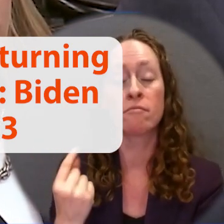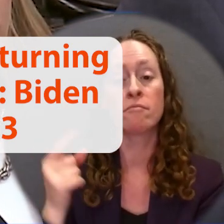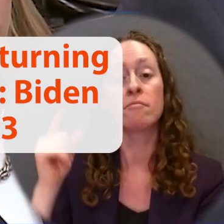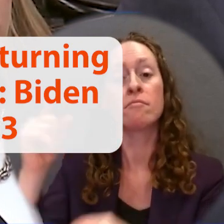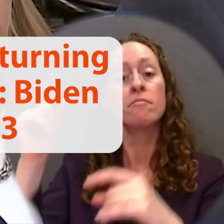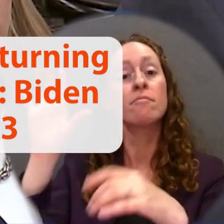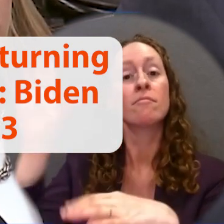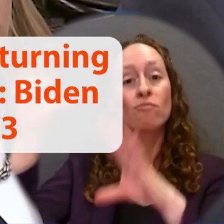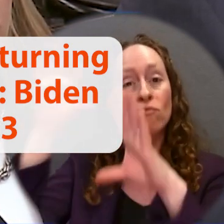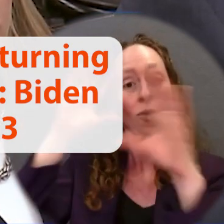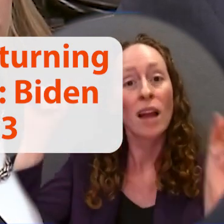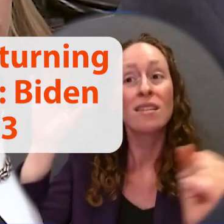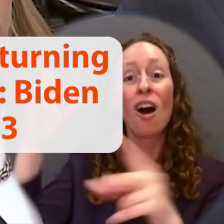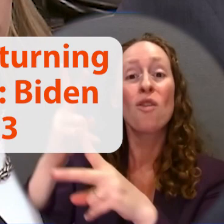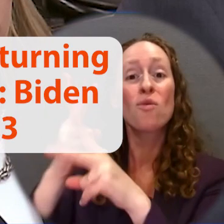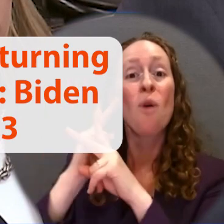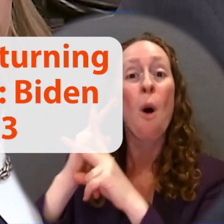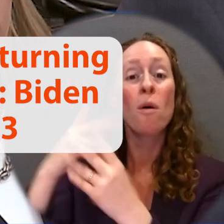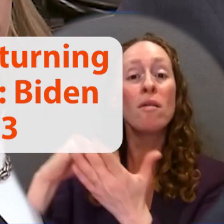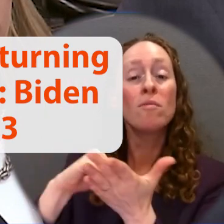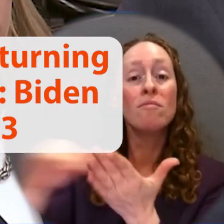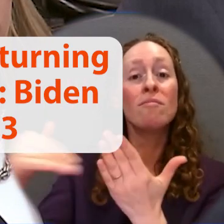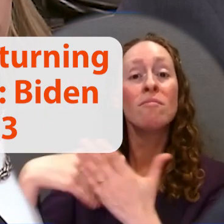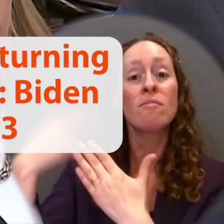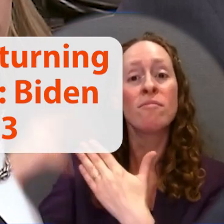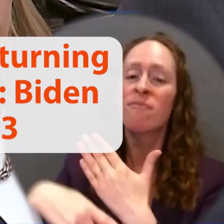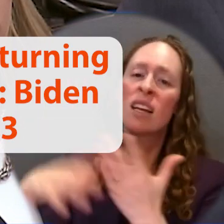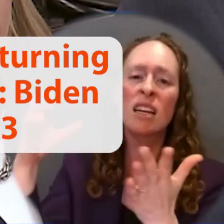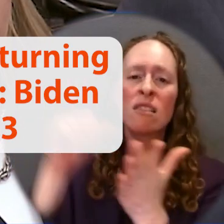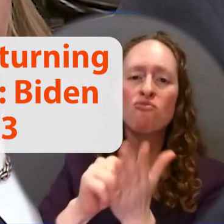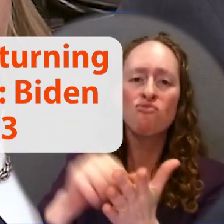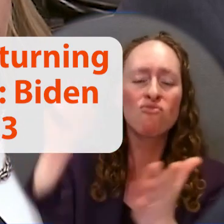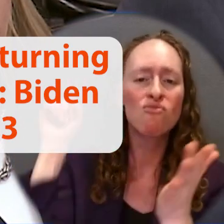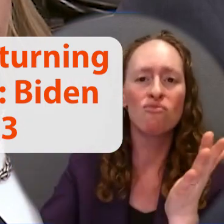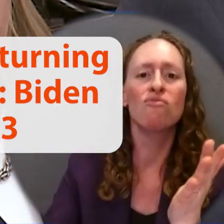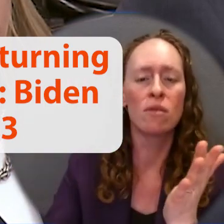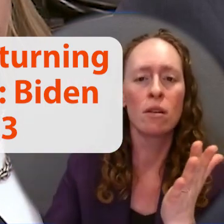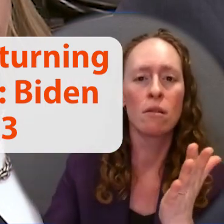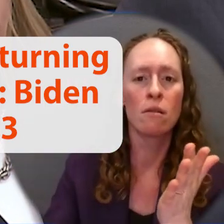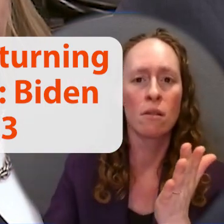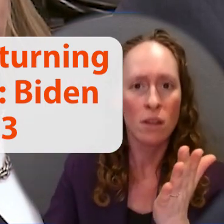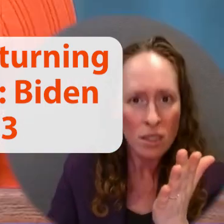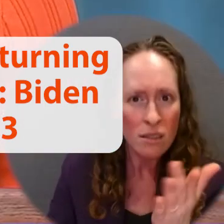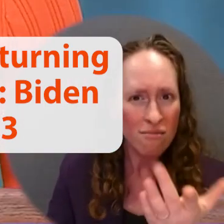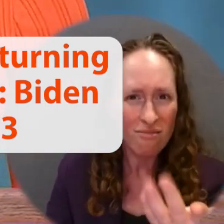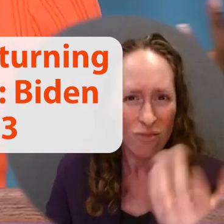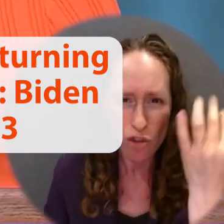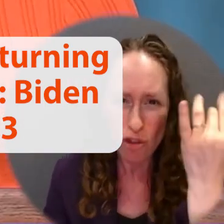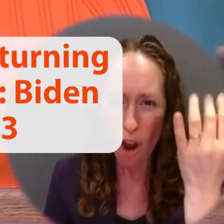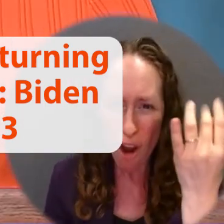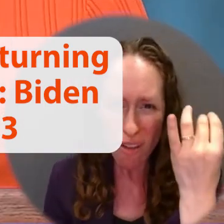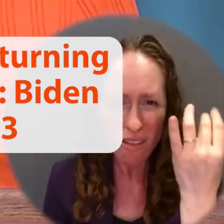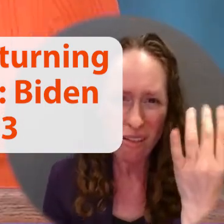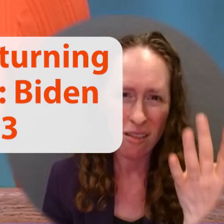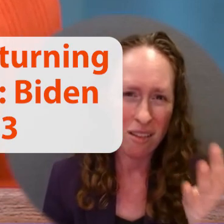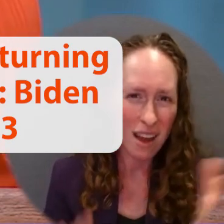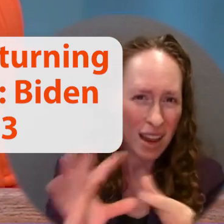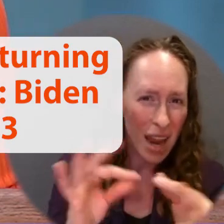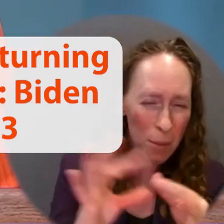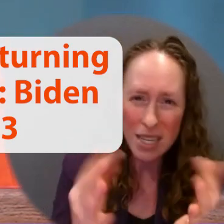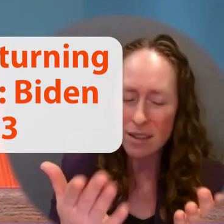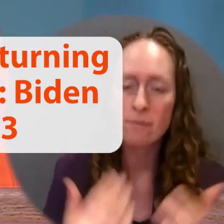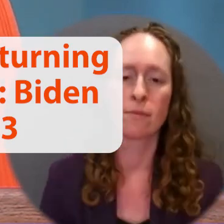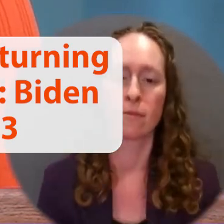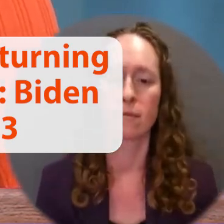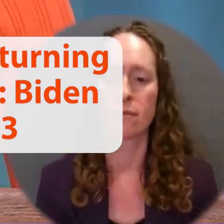Manchin supported overturning that bill? And do you have a timetable on the veto? So, again, it has to come to us. The